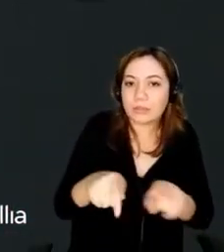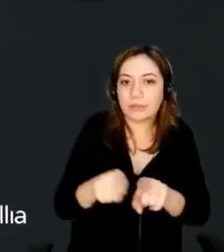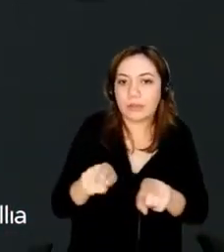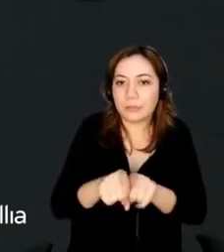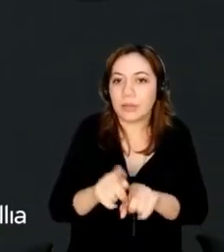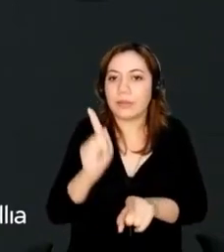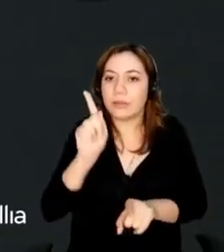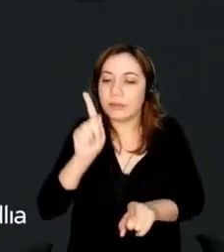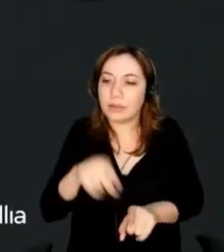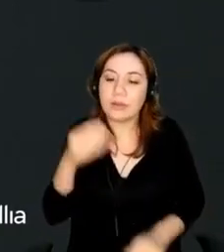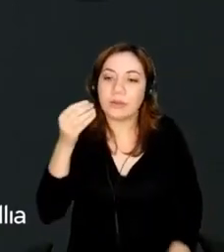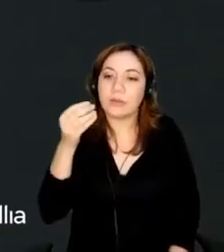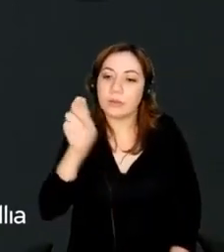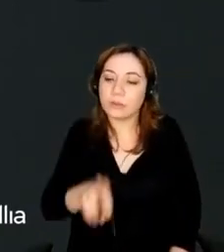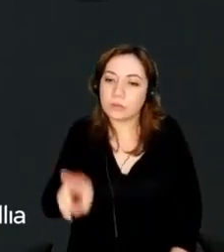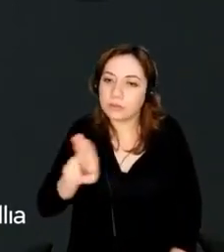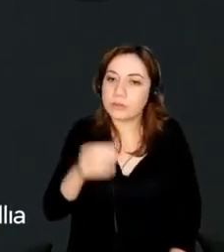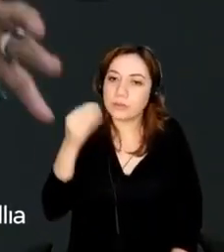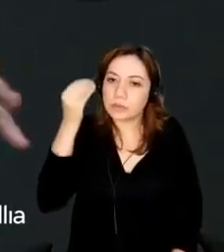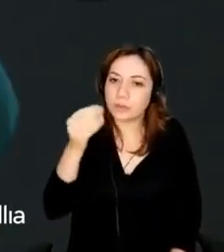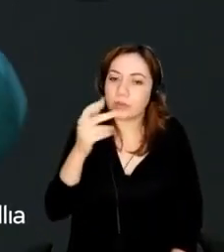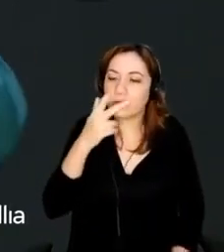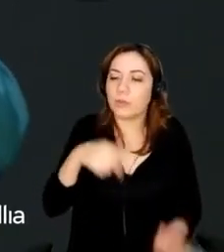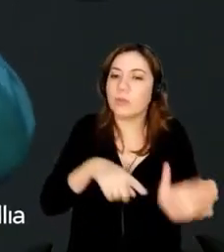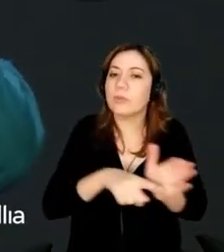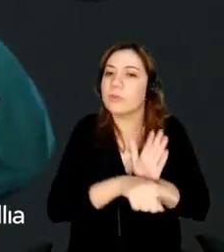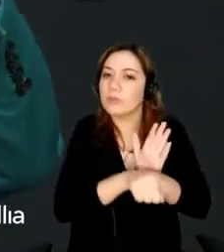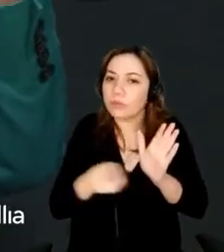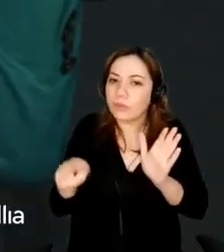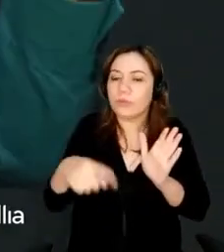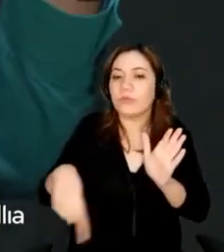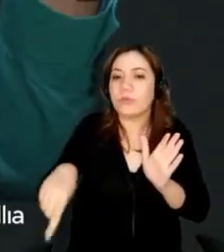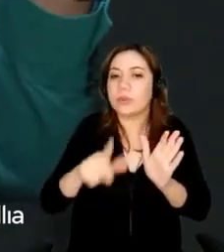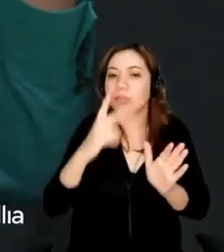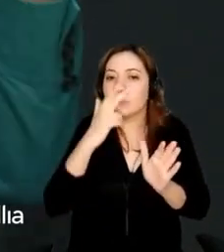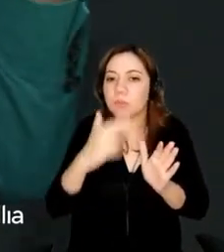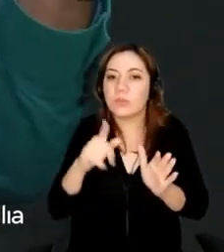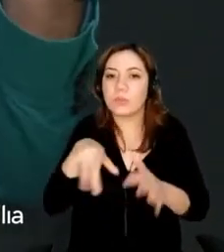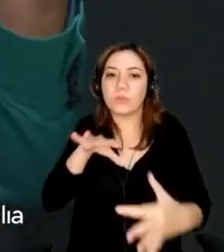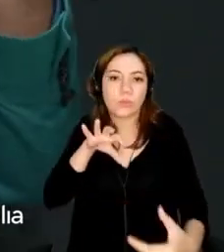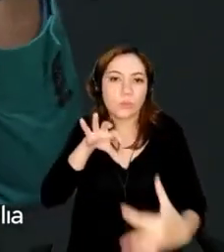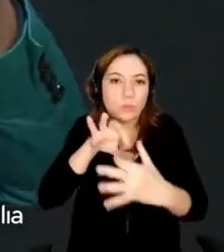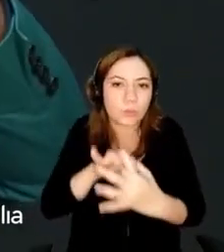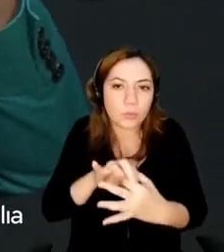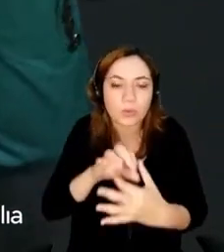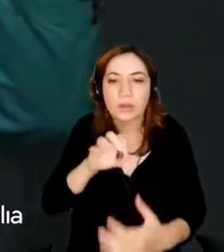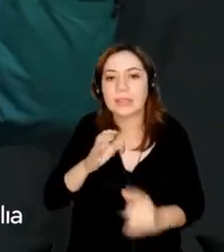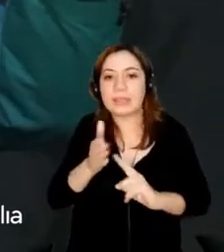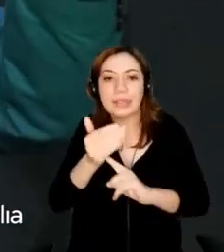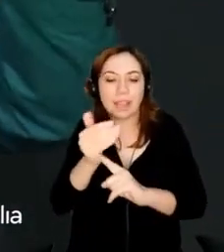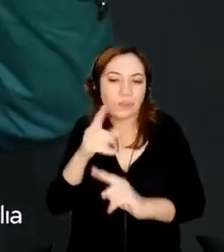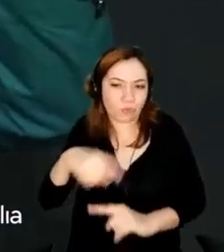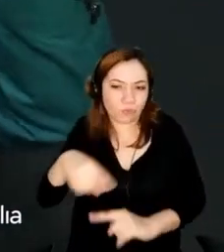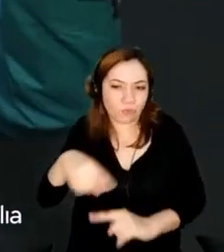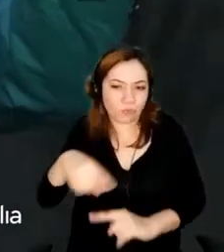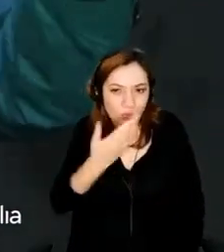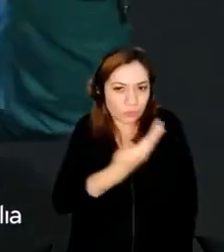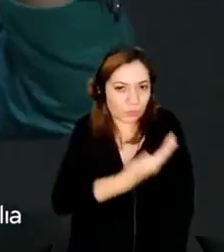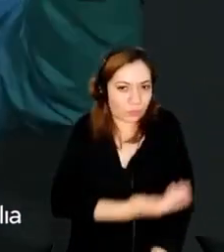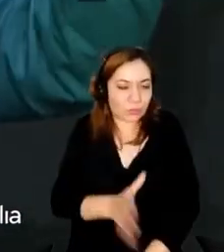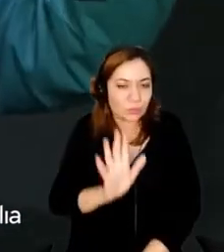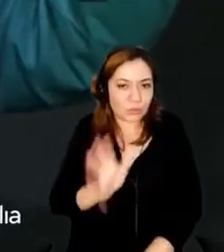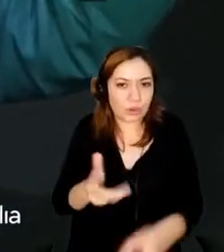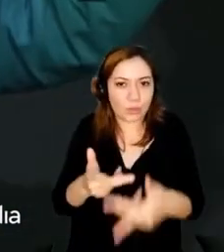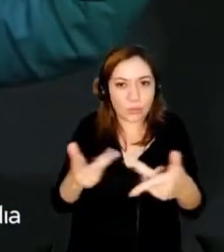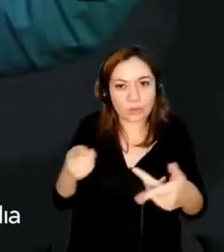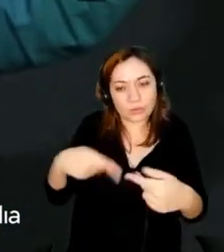mean, a lot of you are in tech, or you're, you know, connected to tech or whatever. Is everyone familiar with what UX is? Sometimes in my